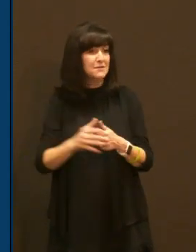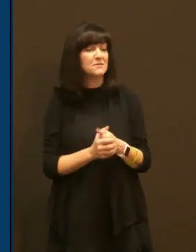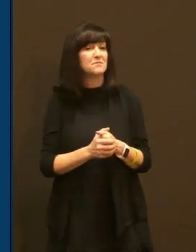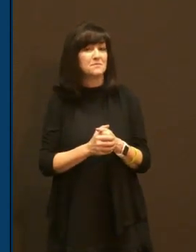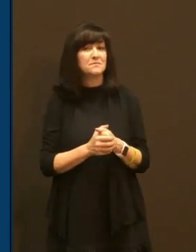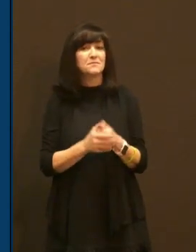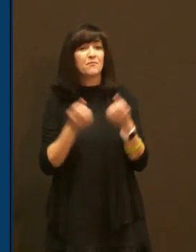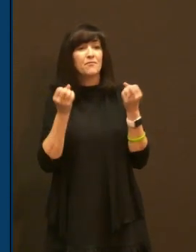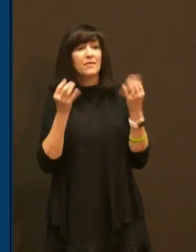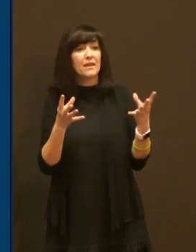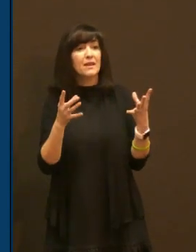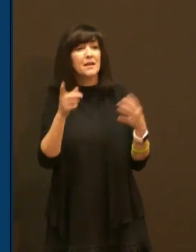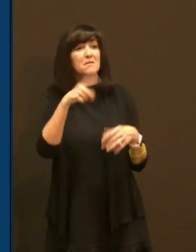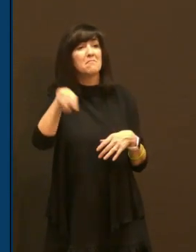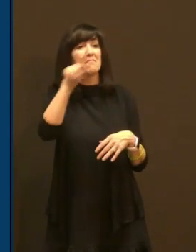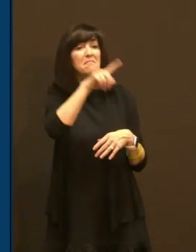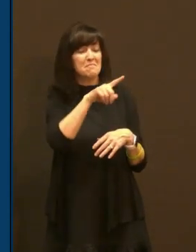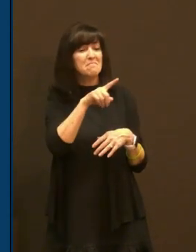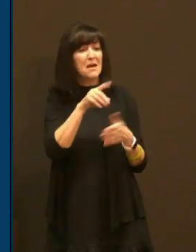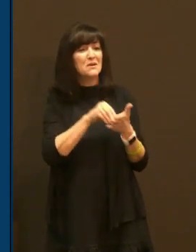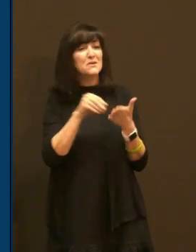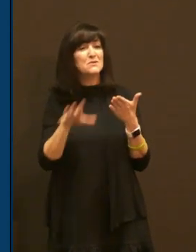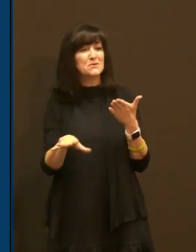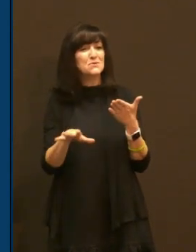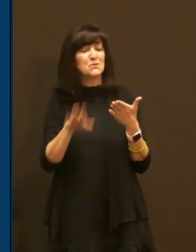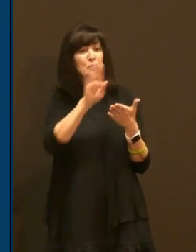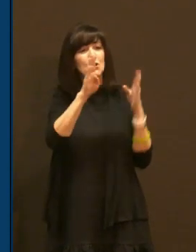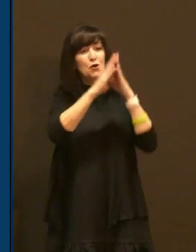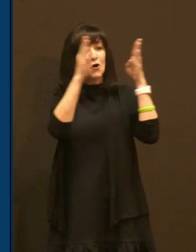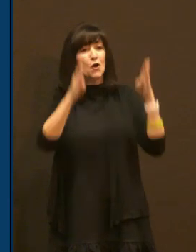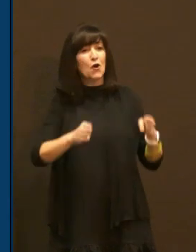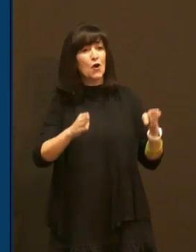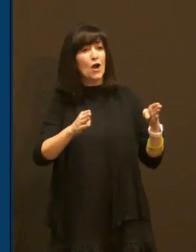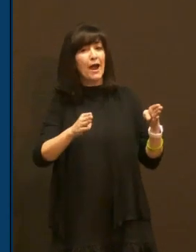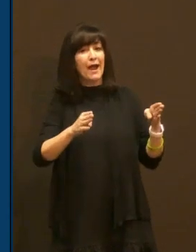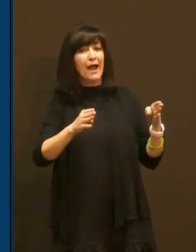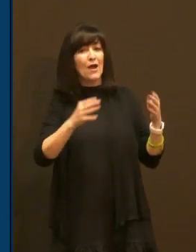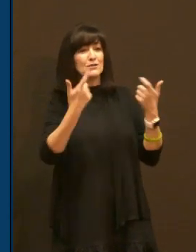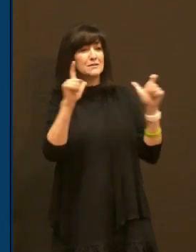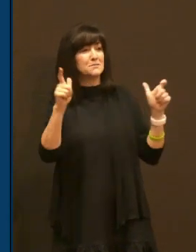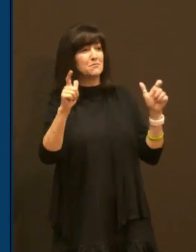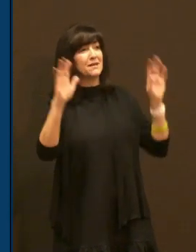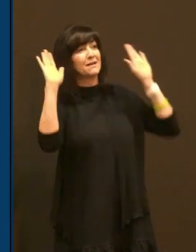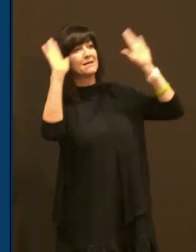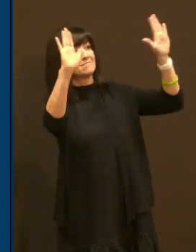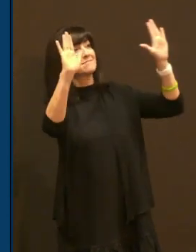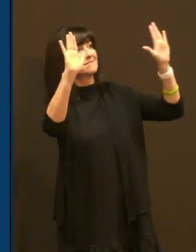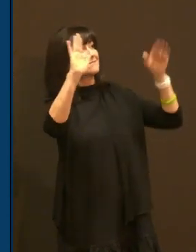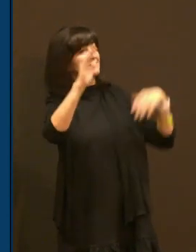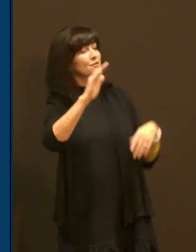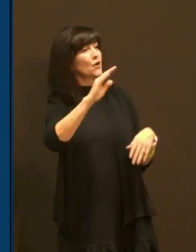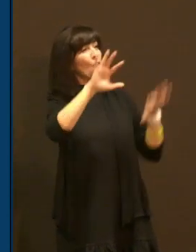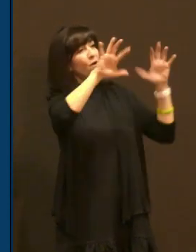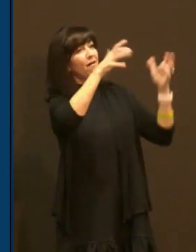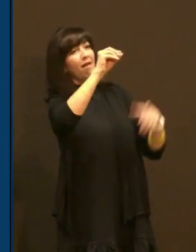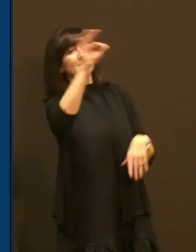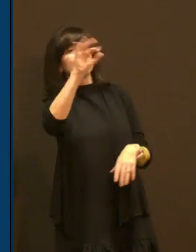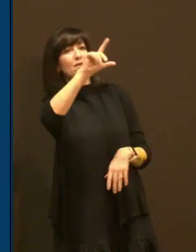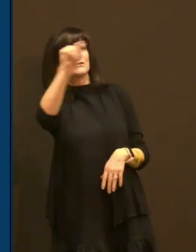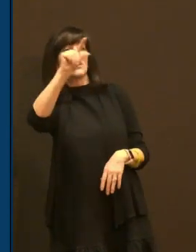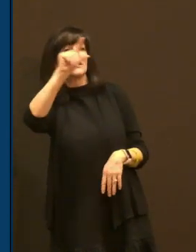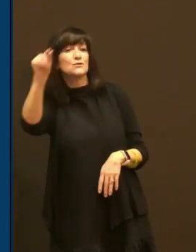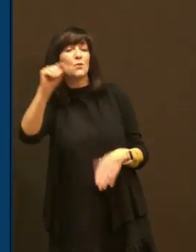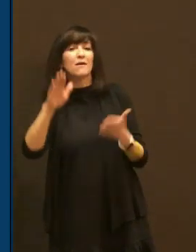on their front lawns. If you drive around town, you'll see signs on front lawns congratulating college